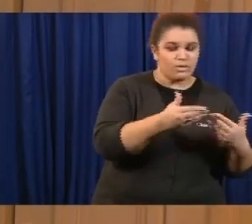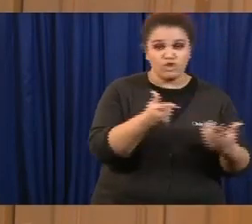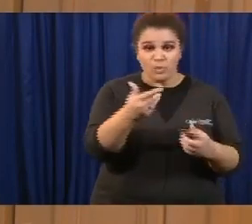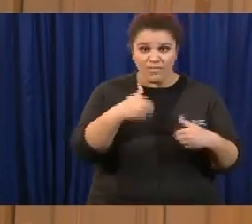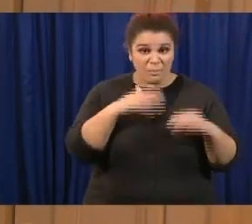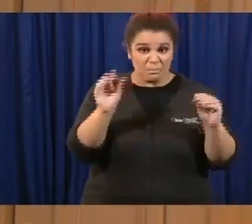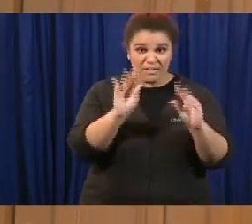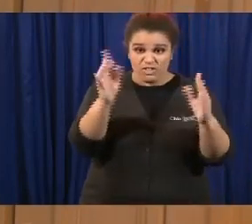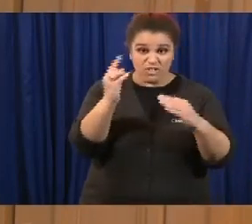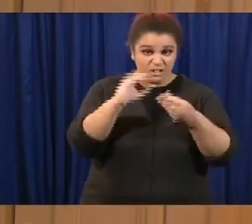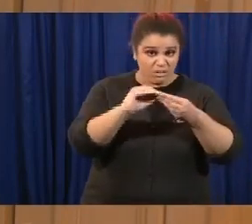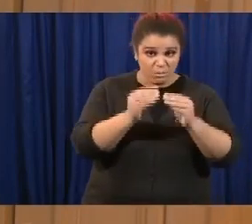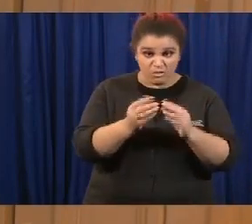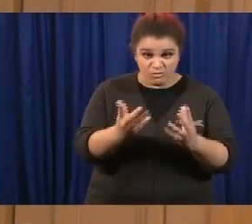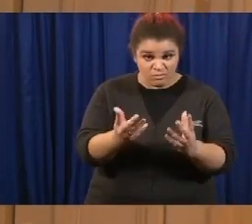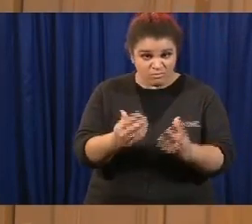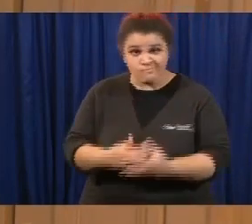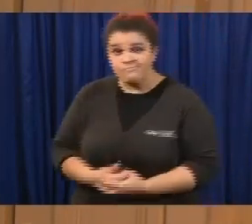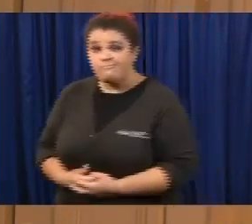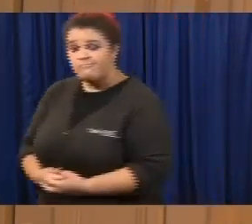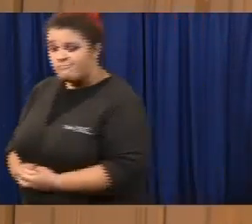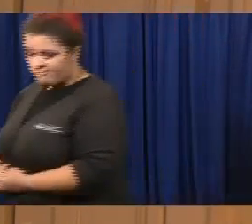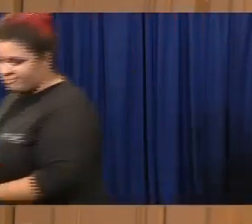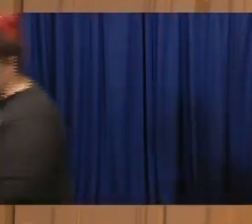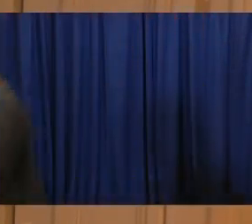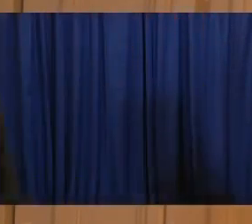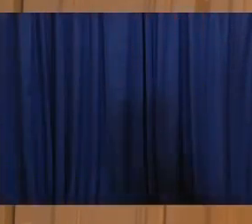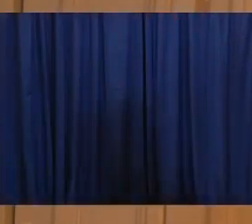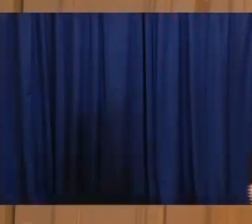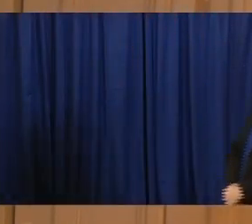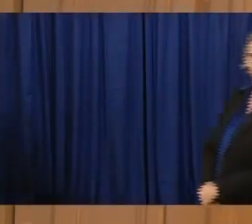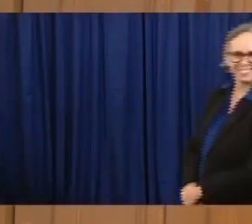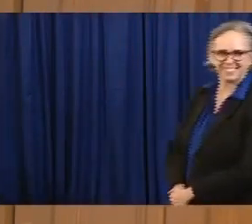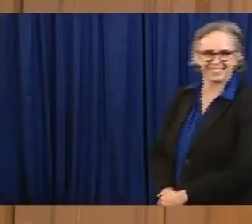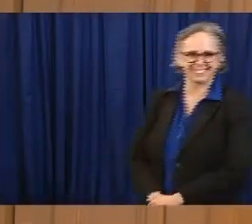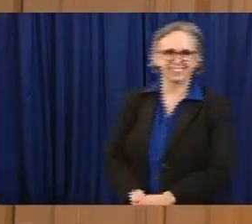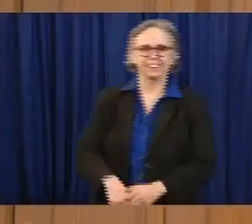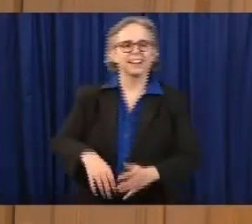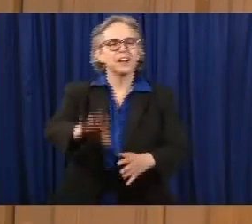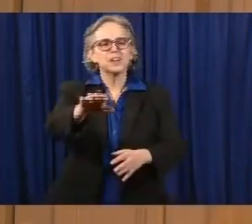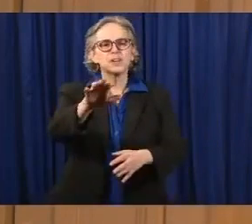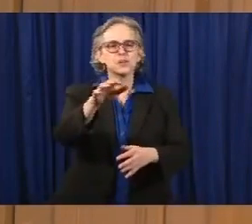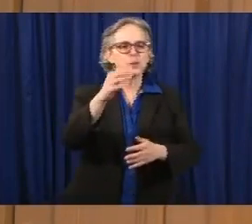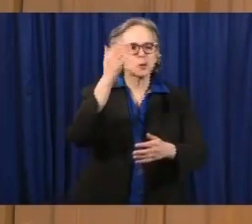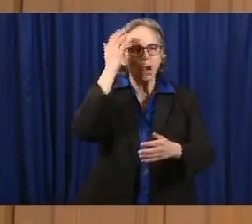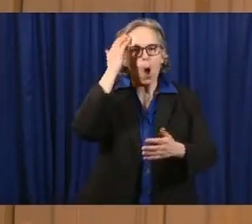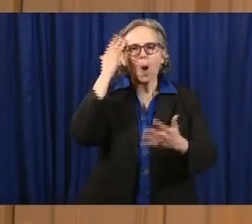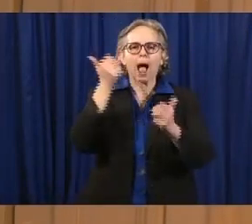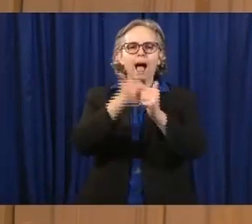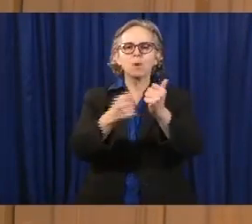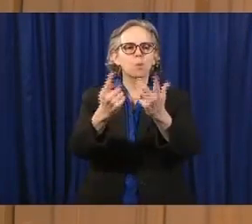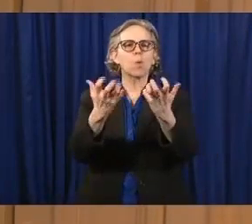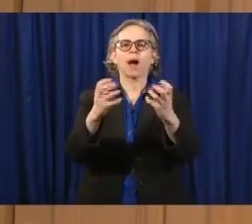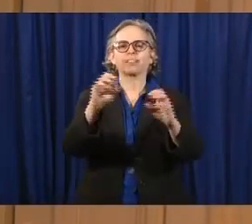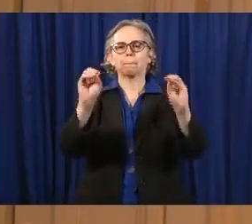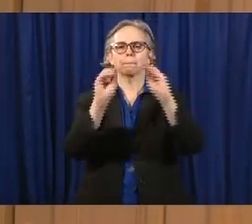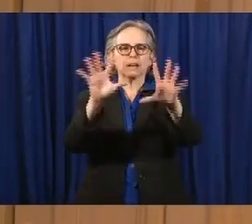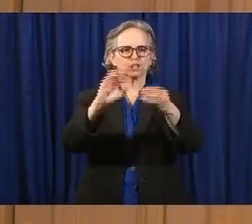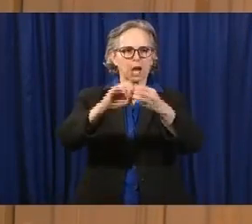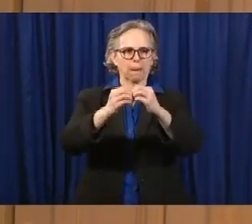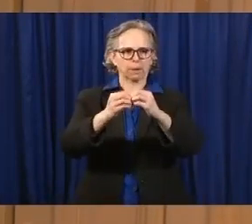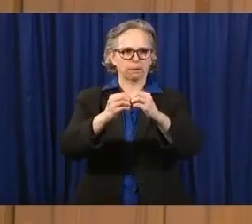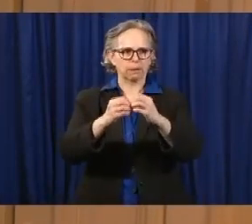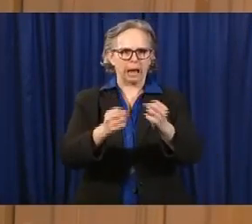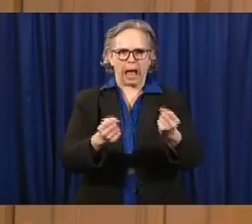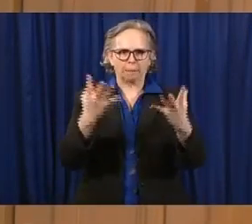have? How many tests would you need to have? So if you watch the media right now, everyone is guessing, and the scientists are still trying to guess some of these